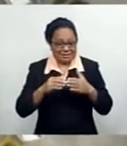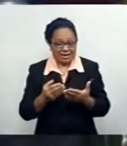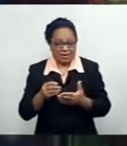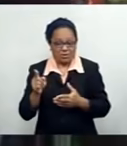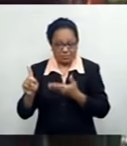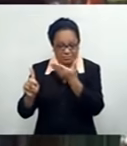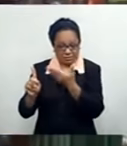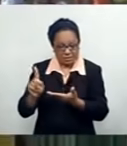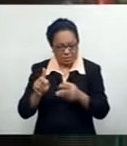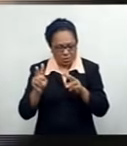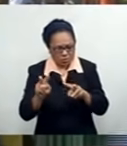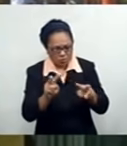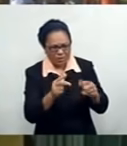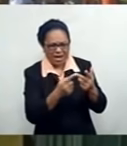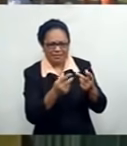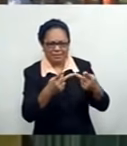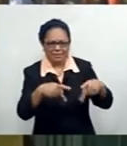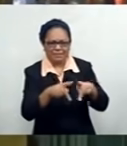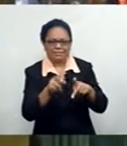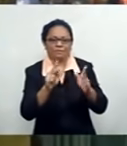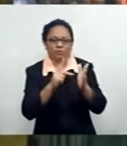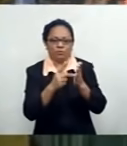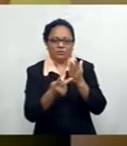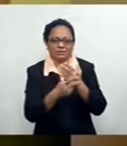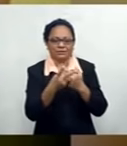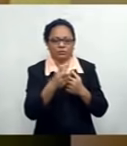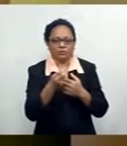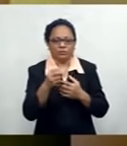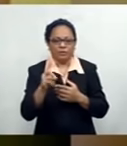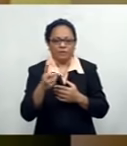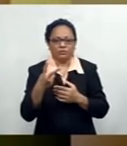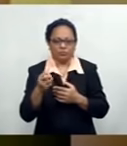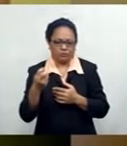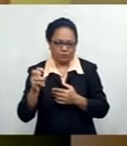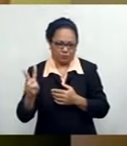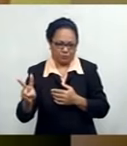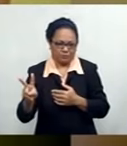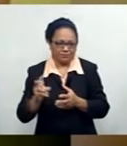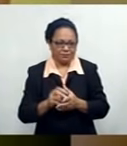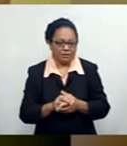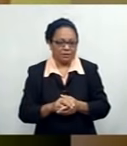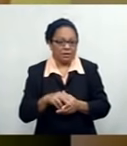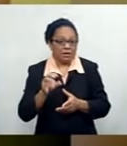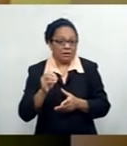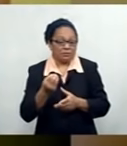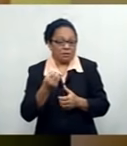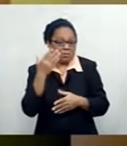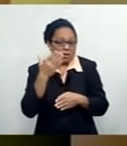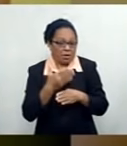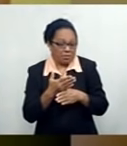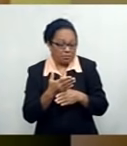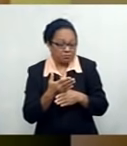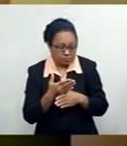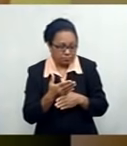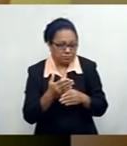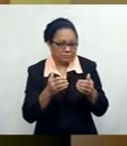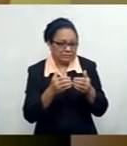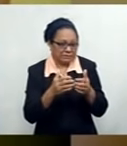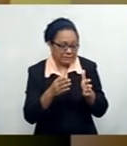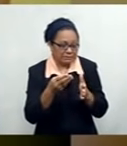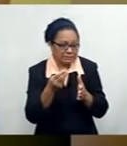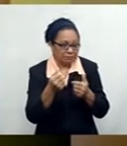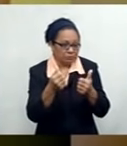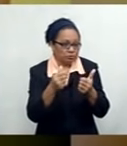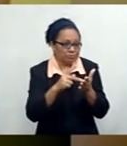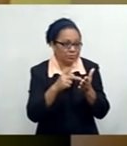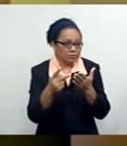major projects for 2021 and 2022. So we hope to get into some of these good projects. Some of the stuff which we're